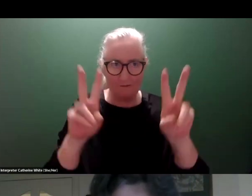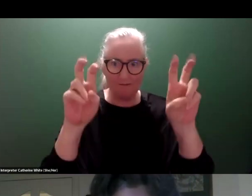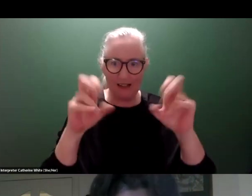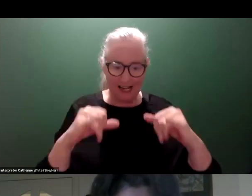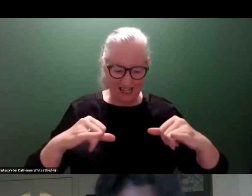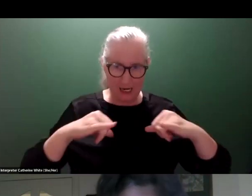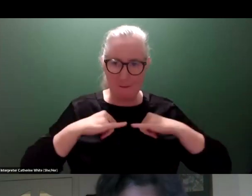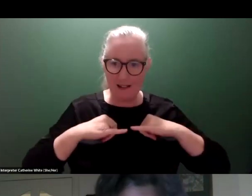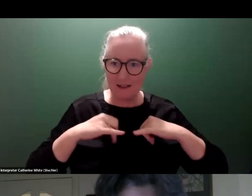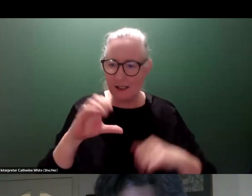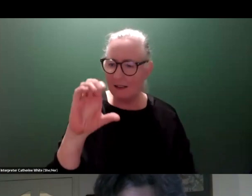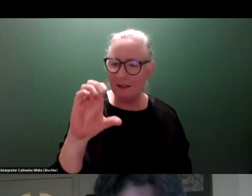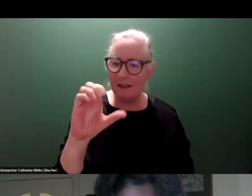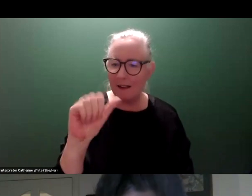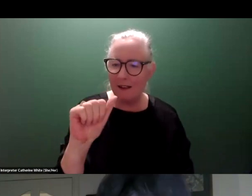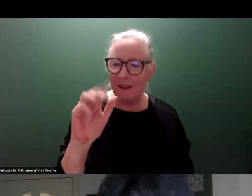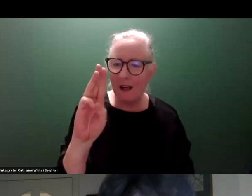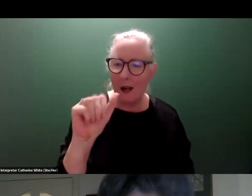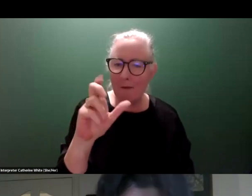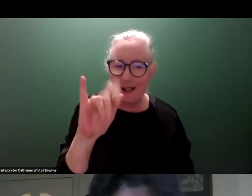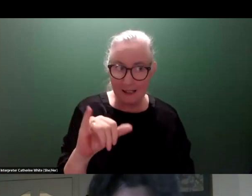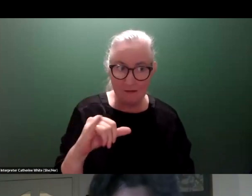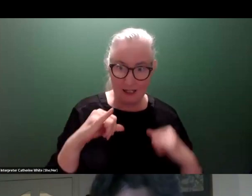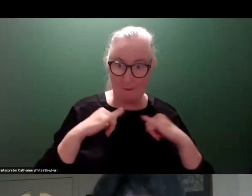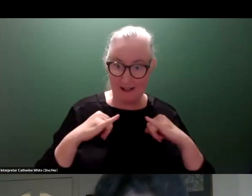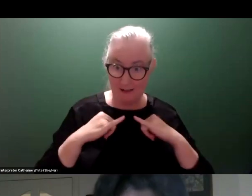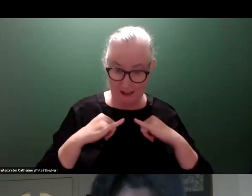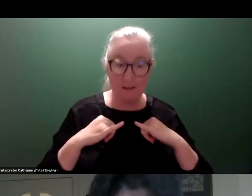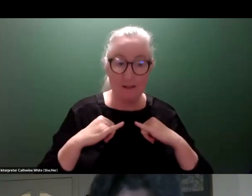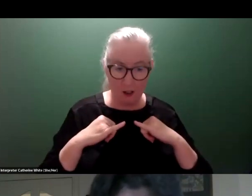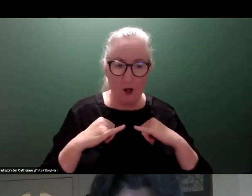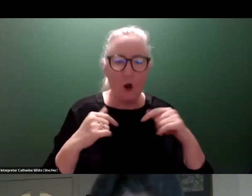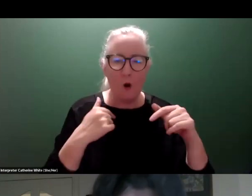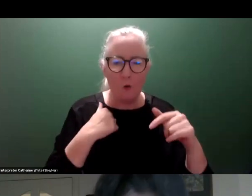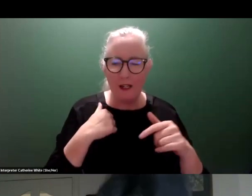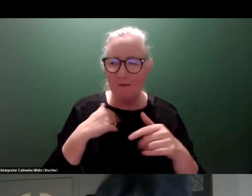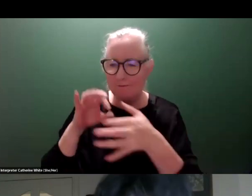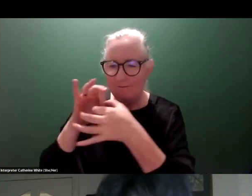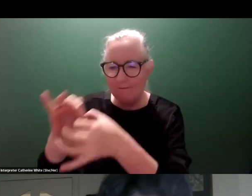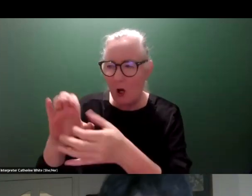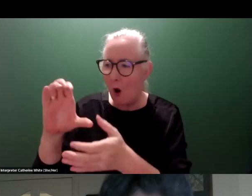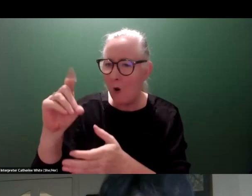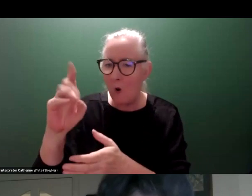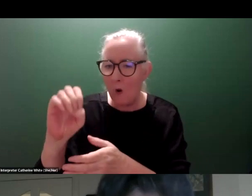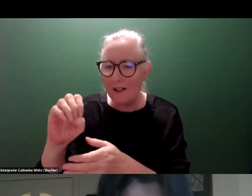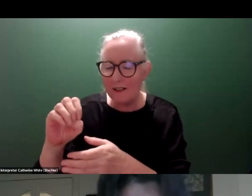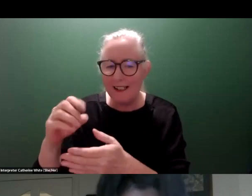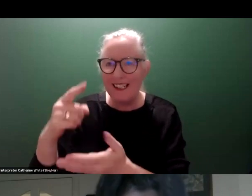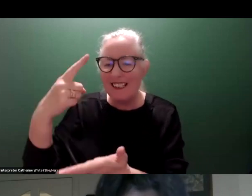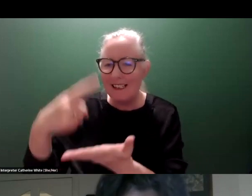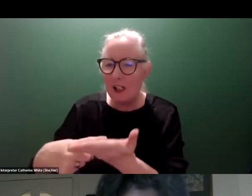And in this, we drew quite heavily on the code issued by the Decision Support